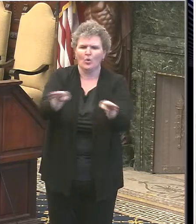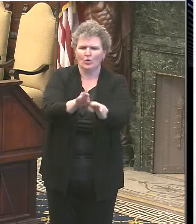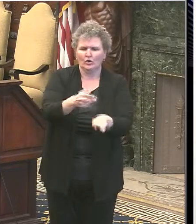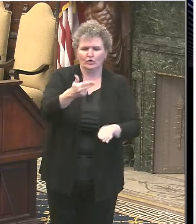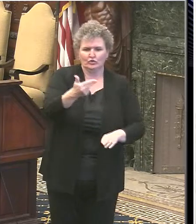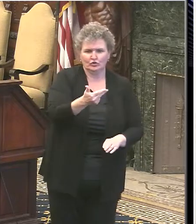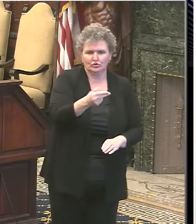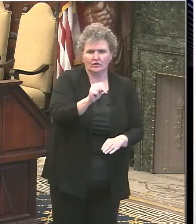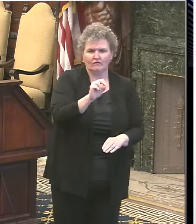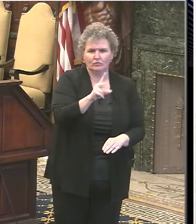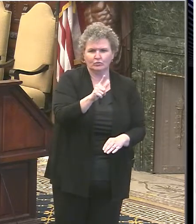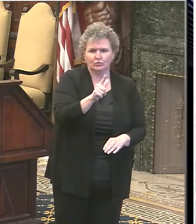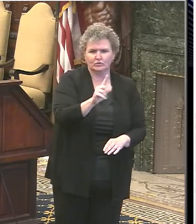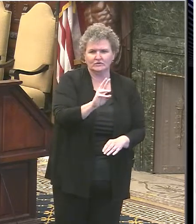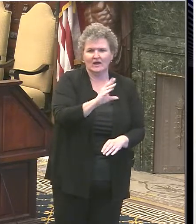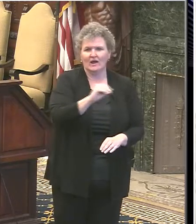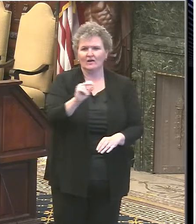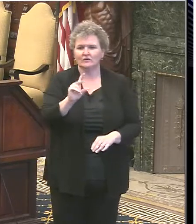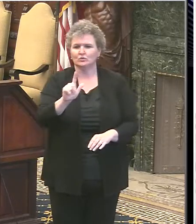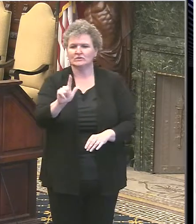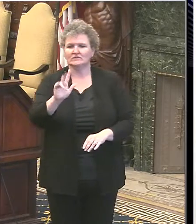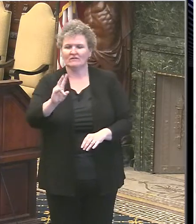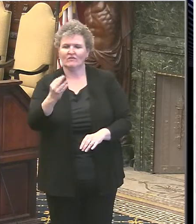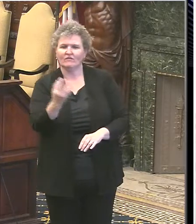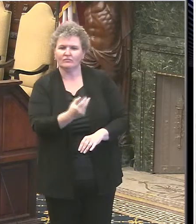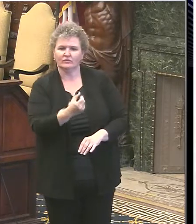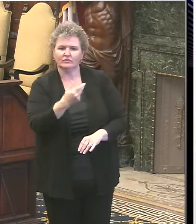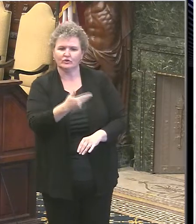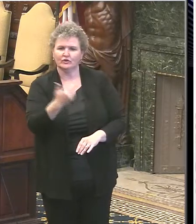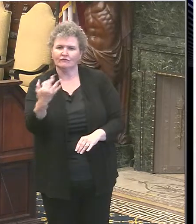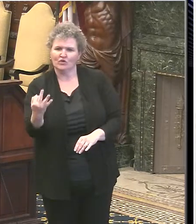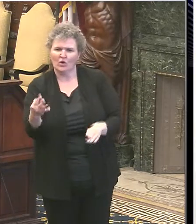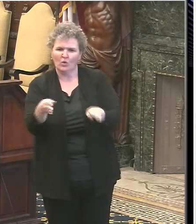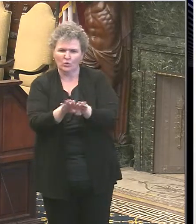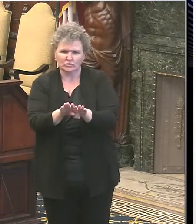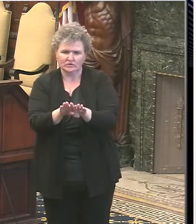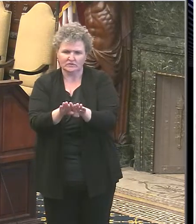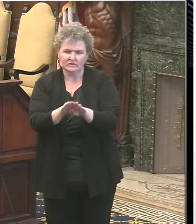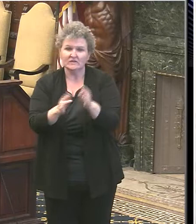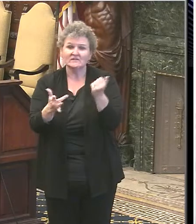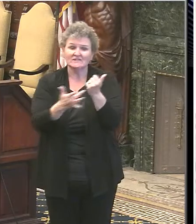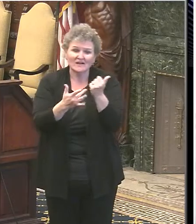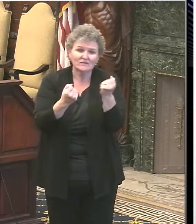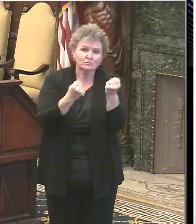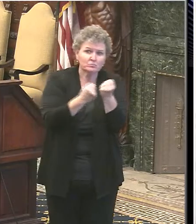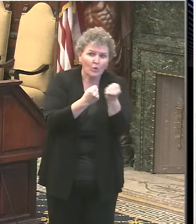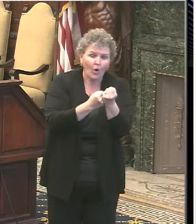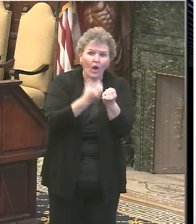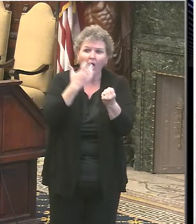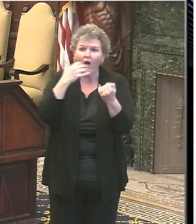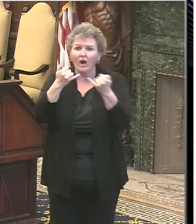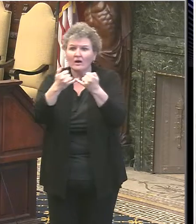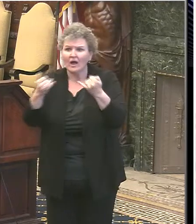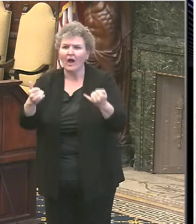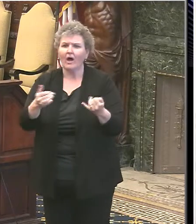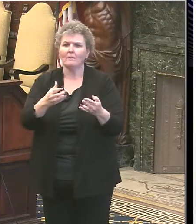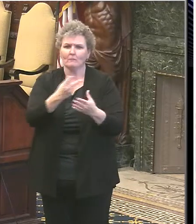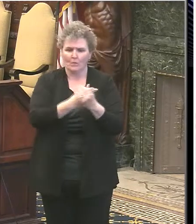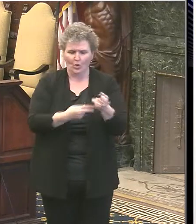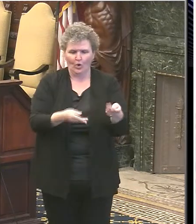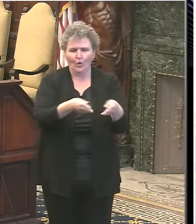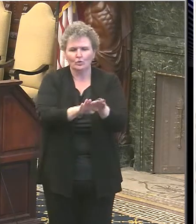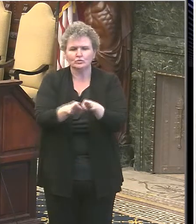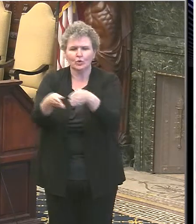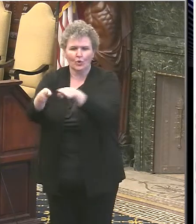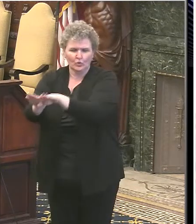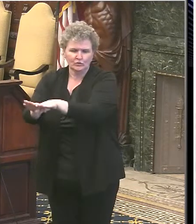26th, and Friday, November 27th. This means that our tech support centers and hotline will not be available Thursday